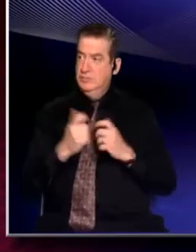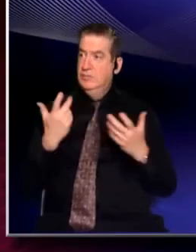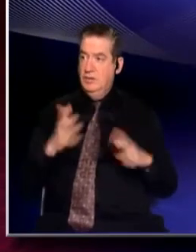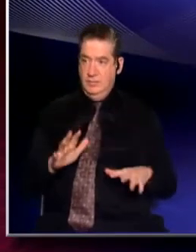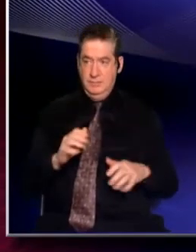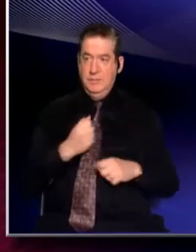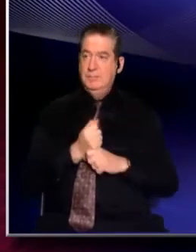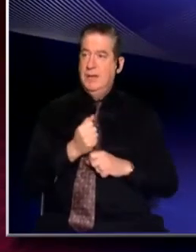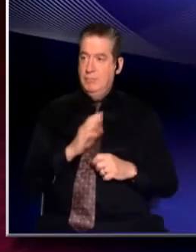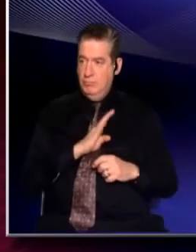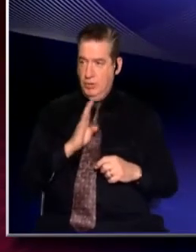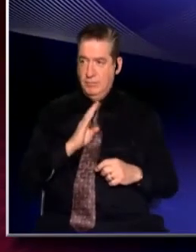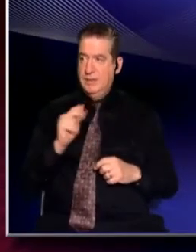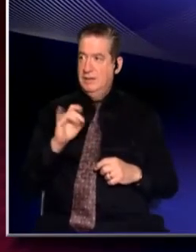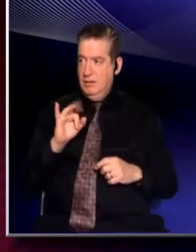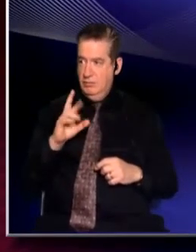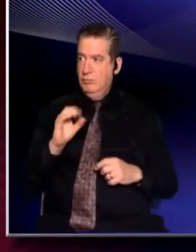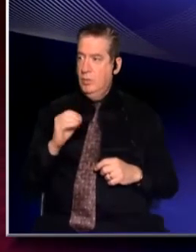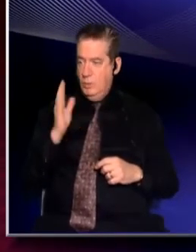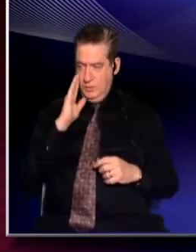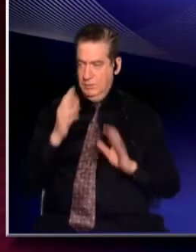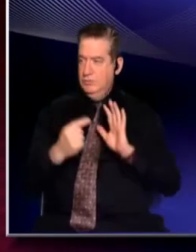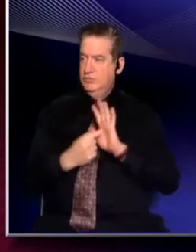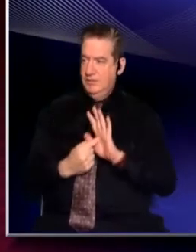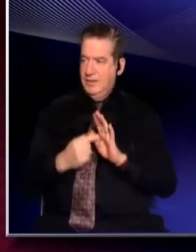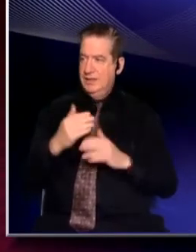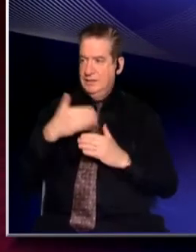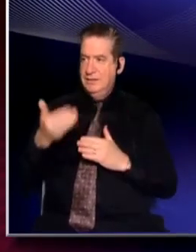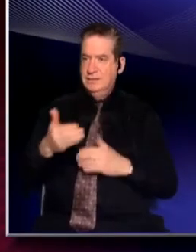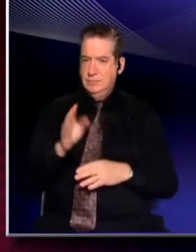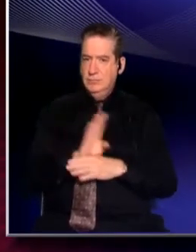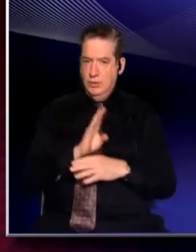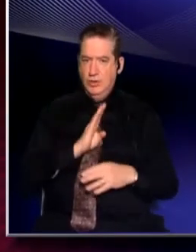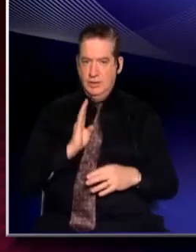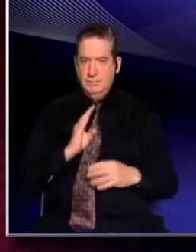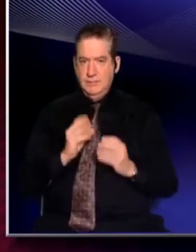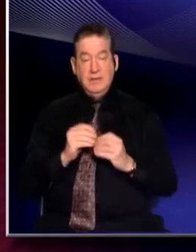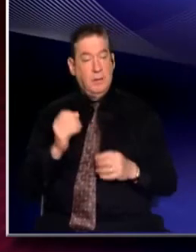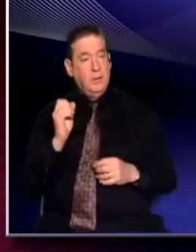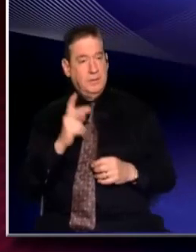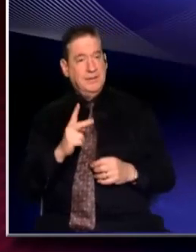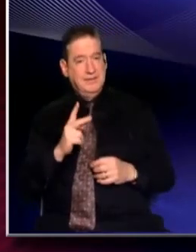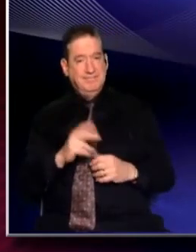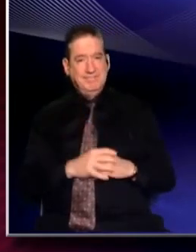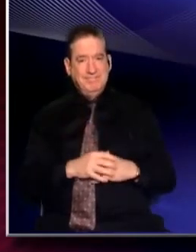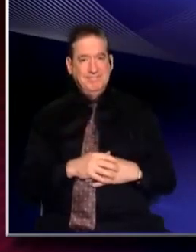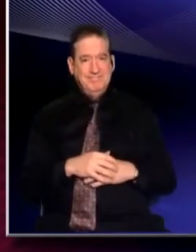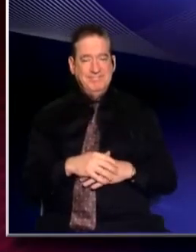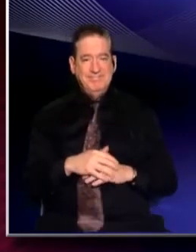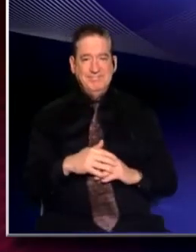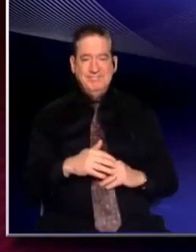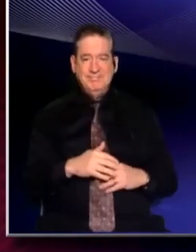Nigro, so they will be reflected at the next board meeting. Okay.